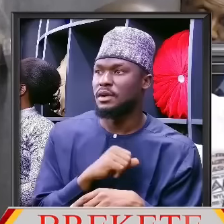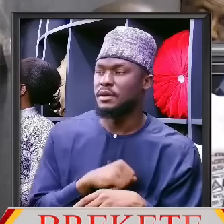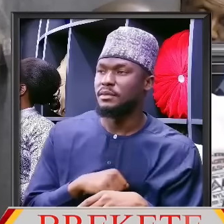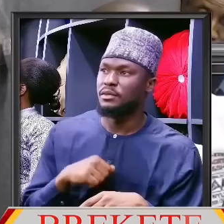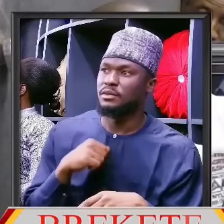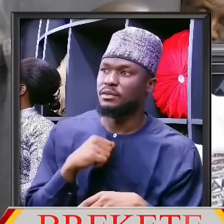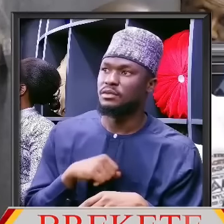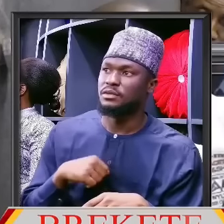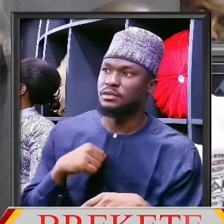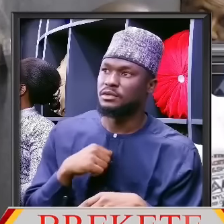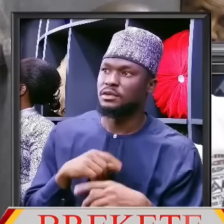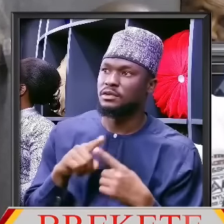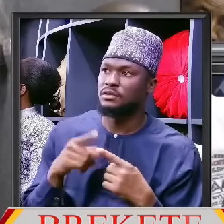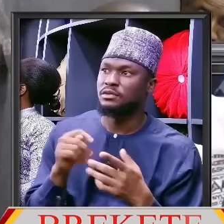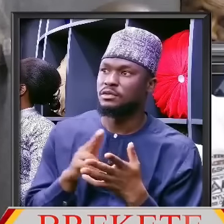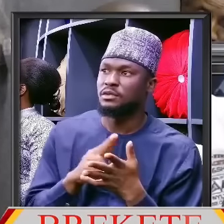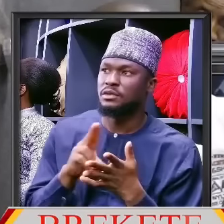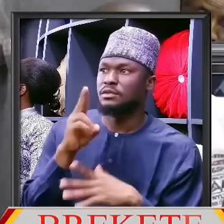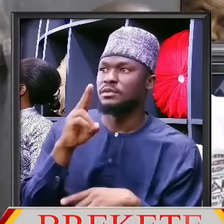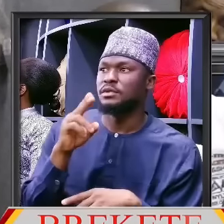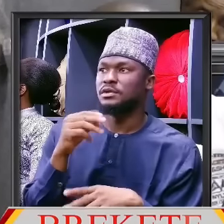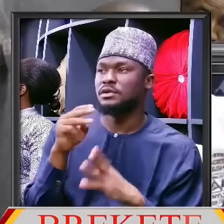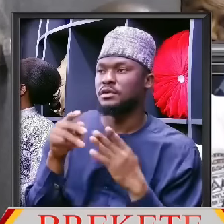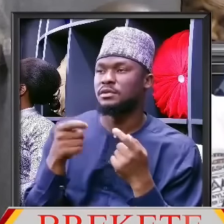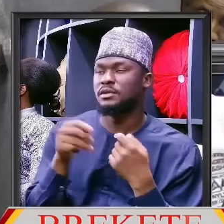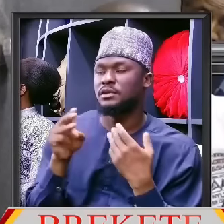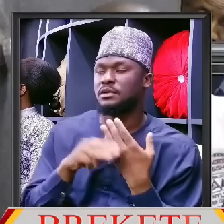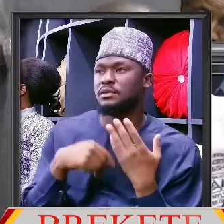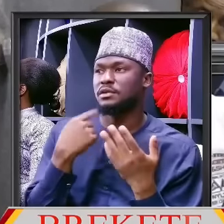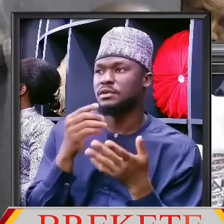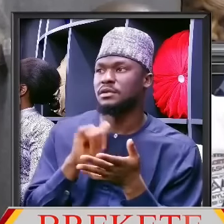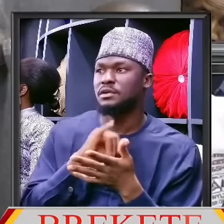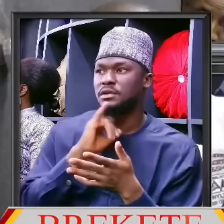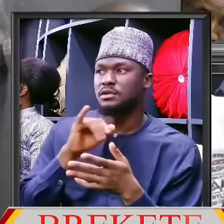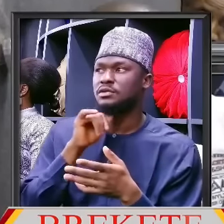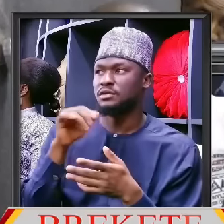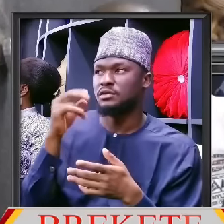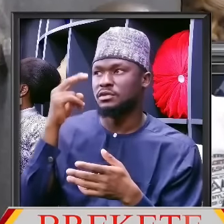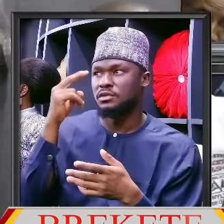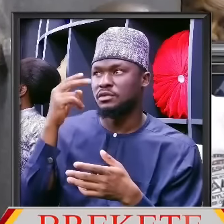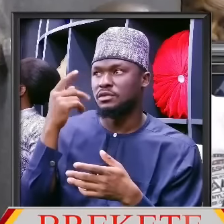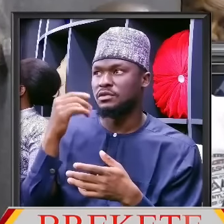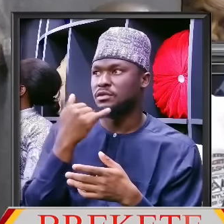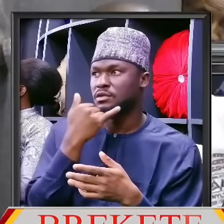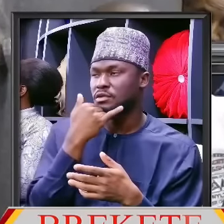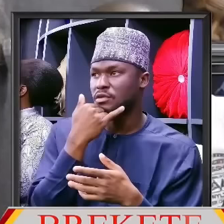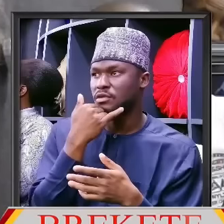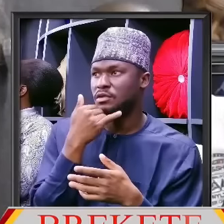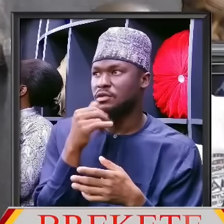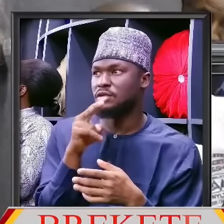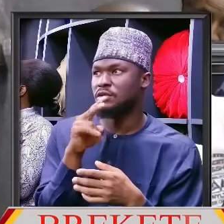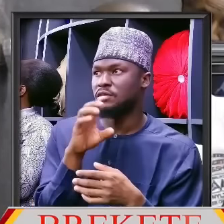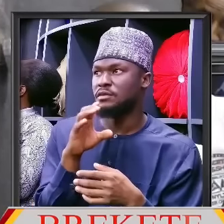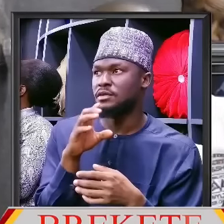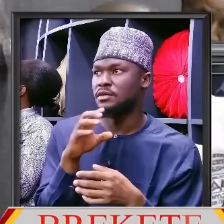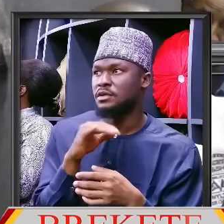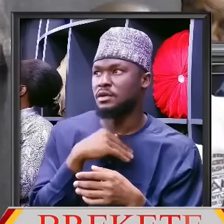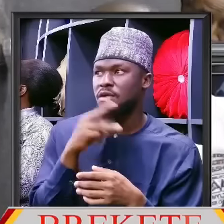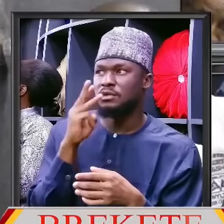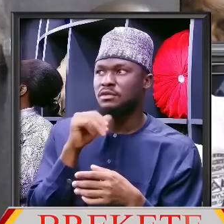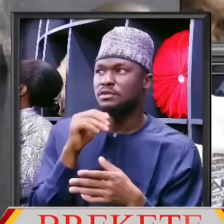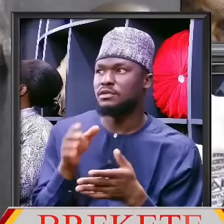whether she not apologize. Say not be informed. Say she not talk and correct. VC, I no